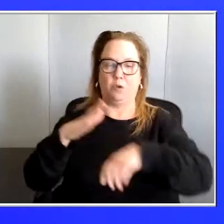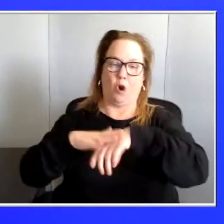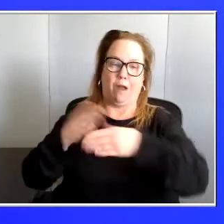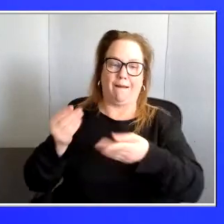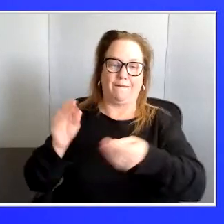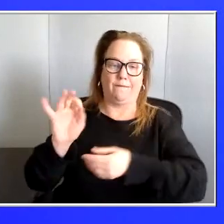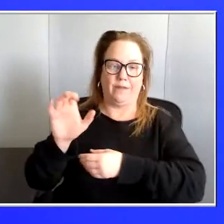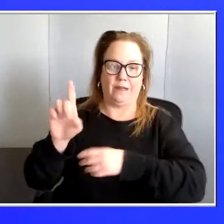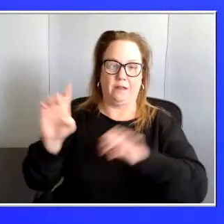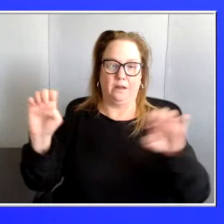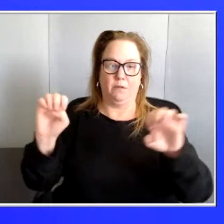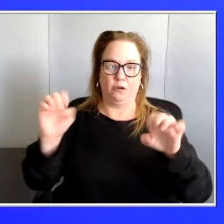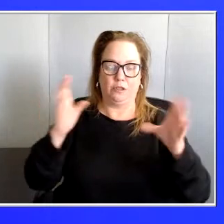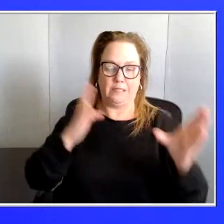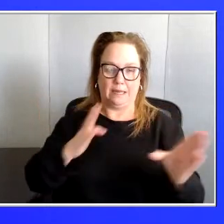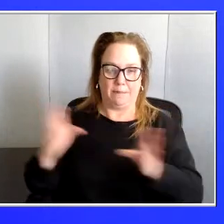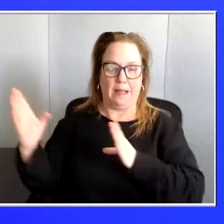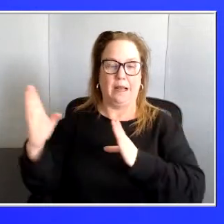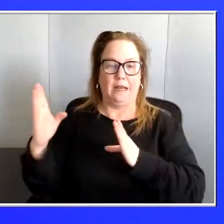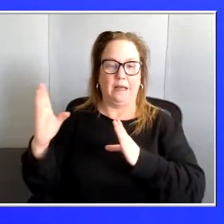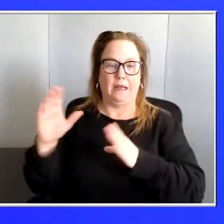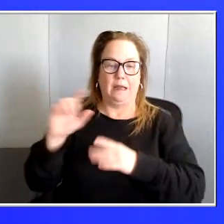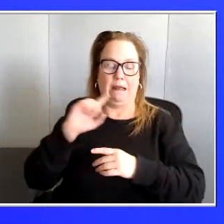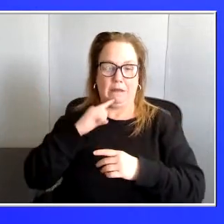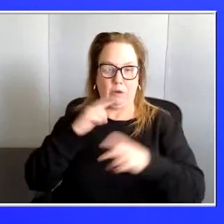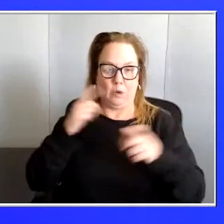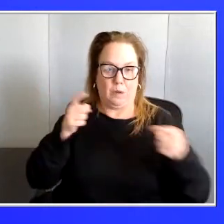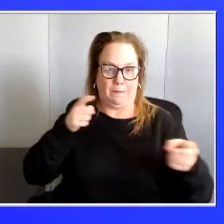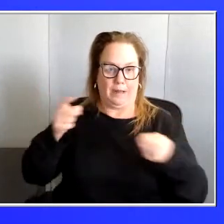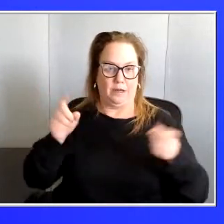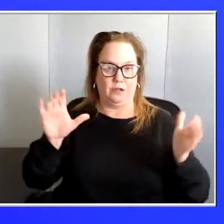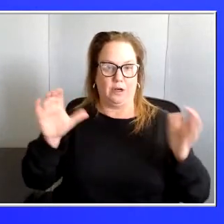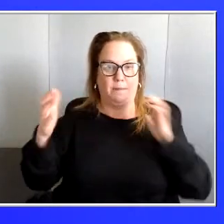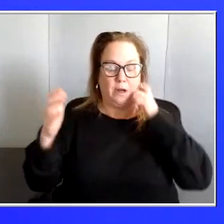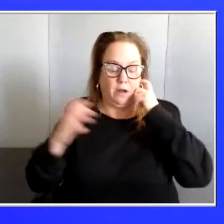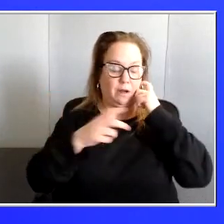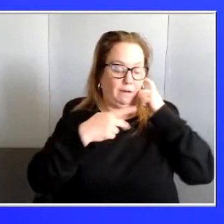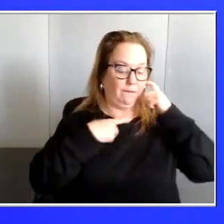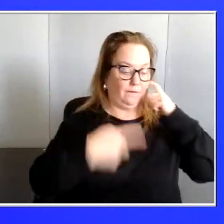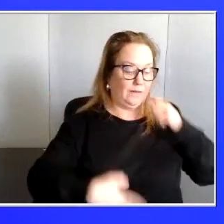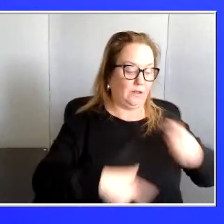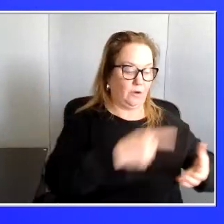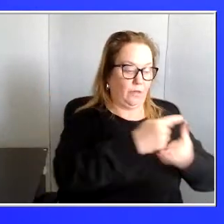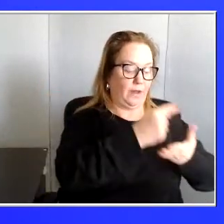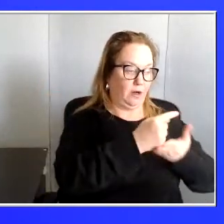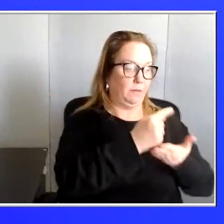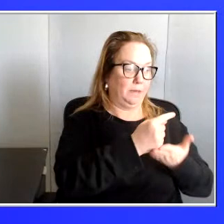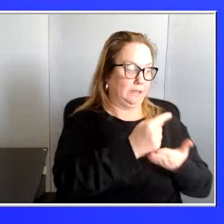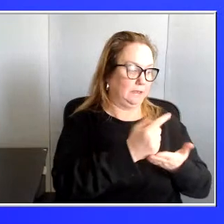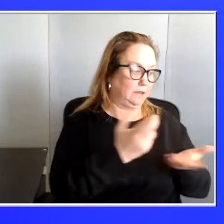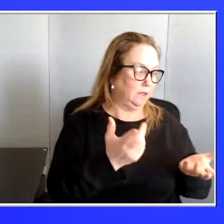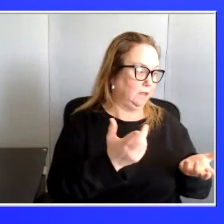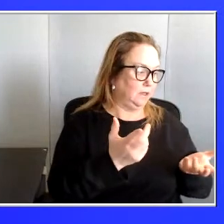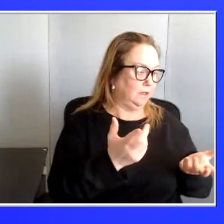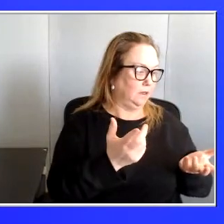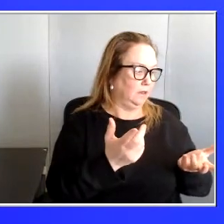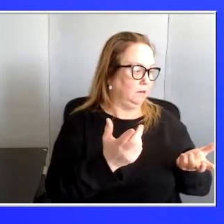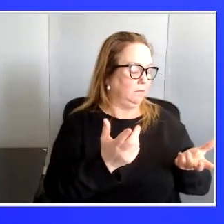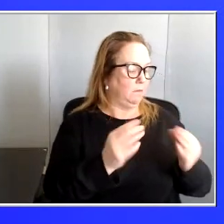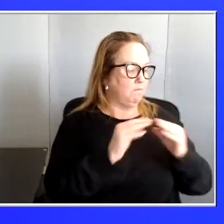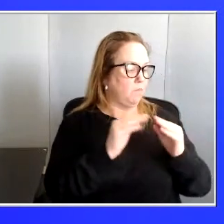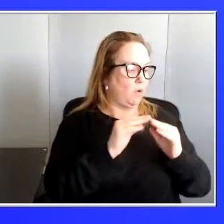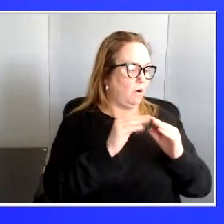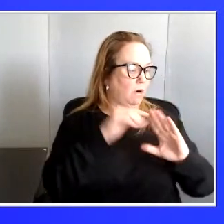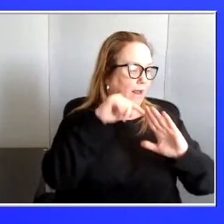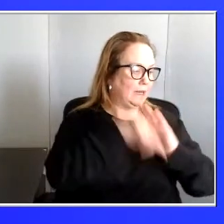action planning, acute management, versus a physical therapist is going to get a lot more in-depth on